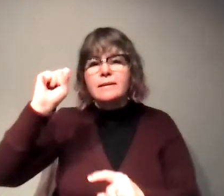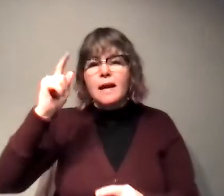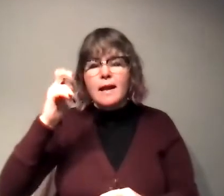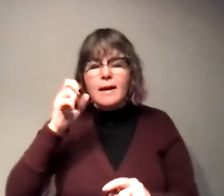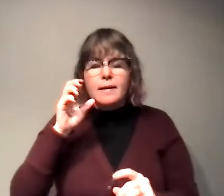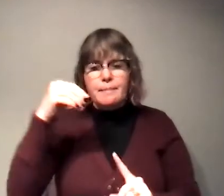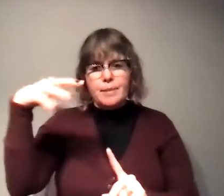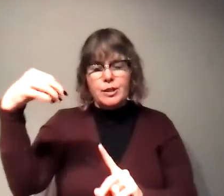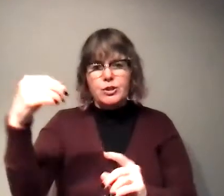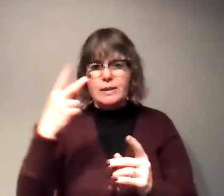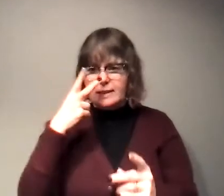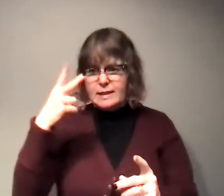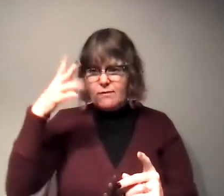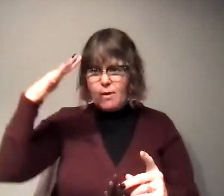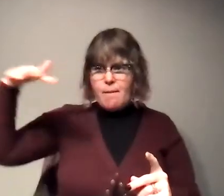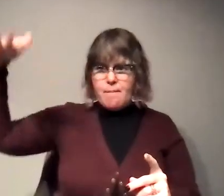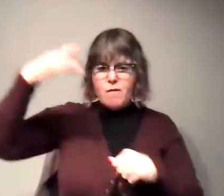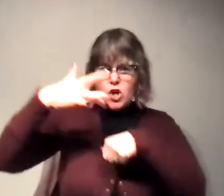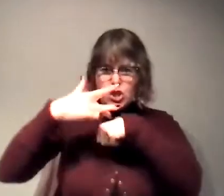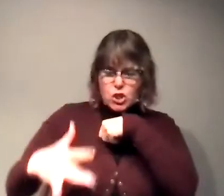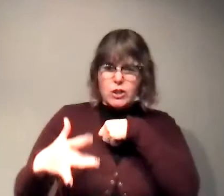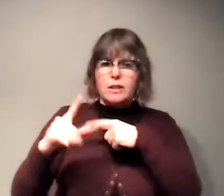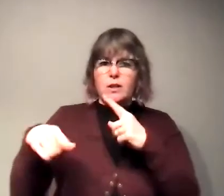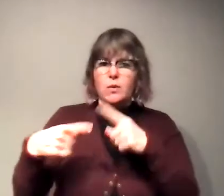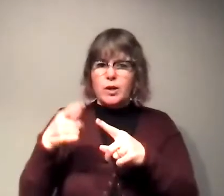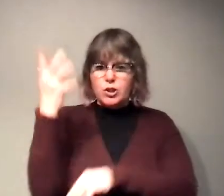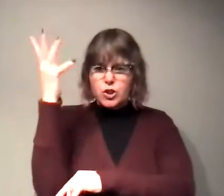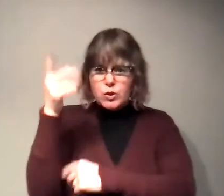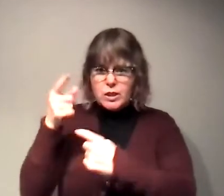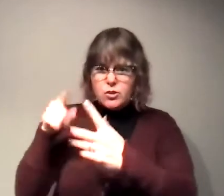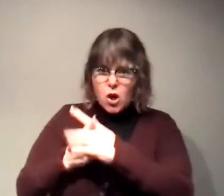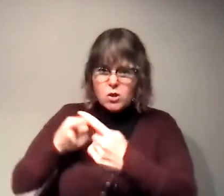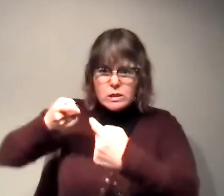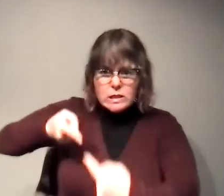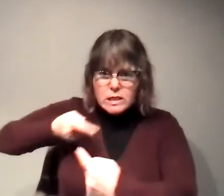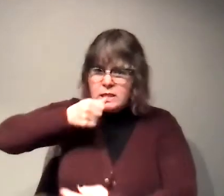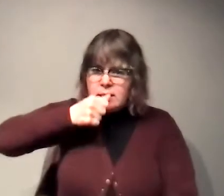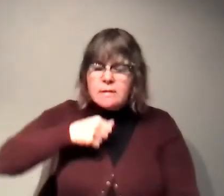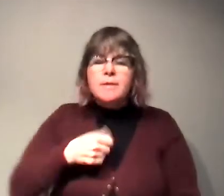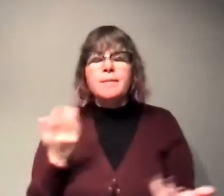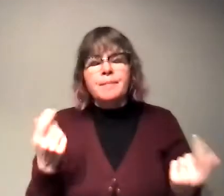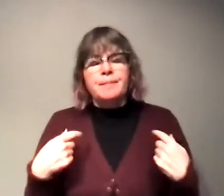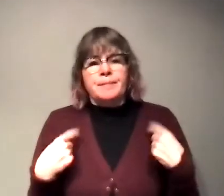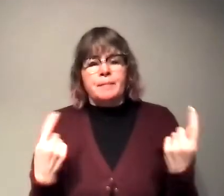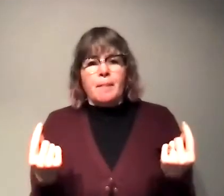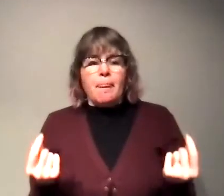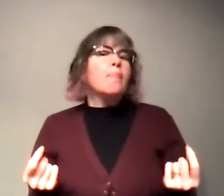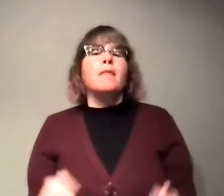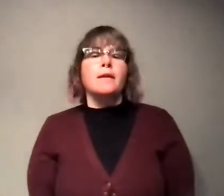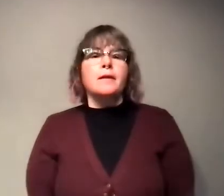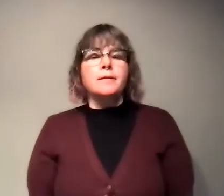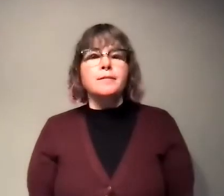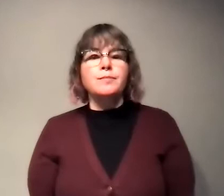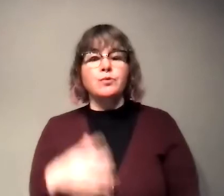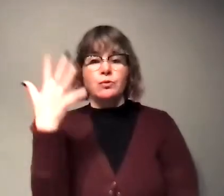can see from above early on when a tree is having a hard time. So one of the things we can do is that